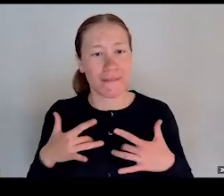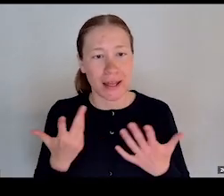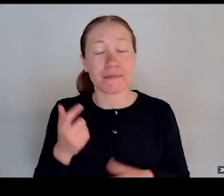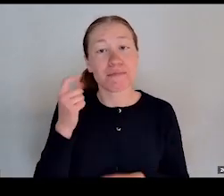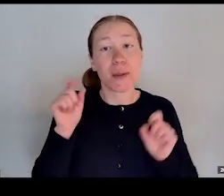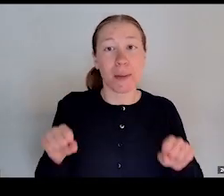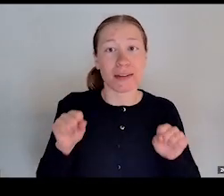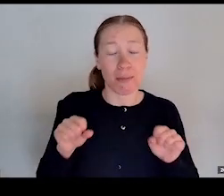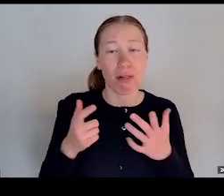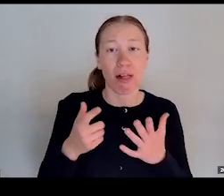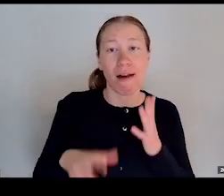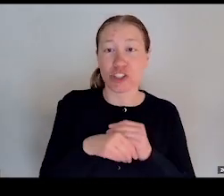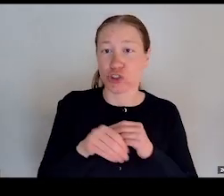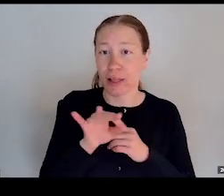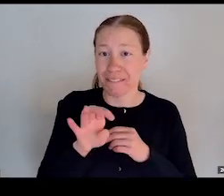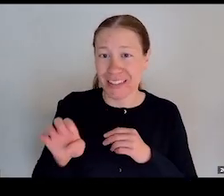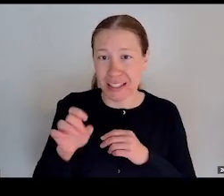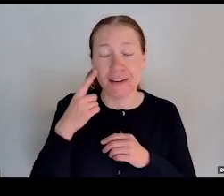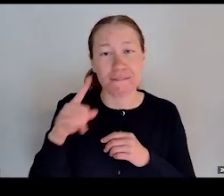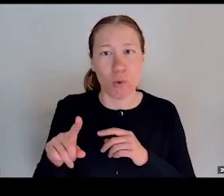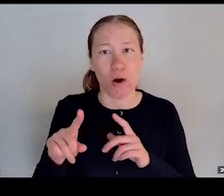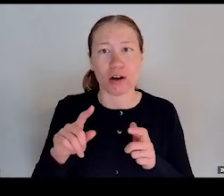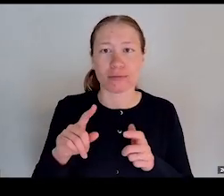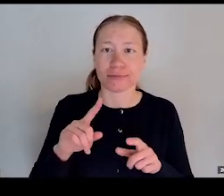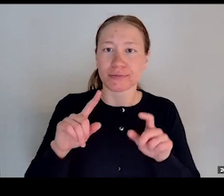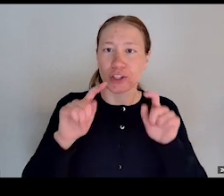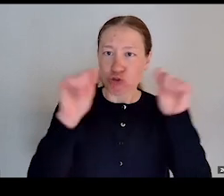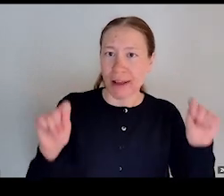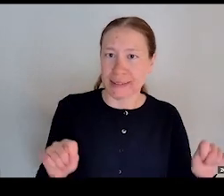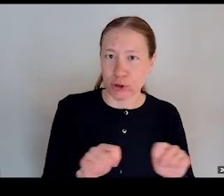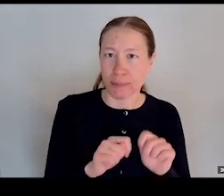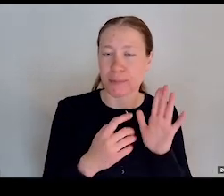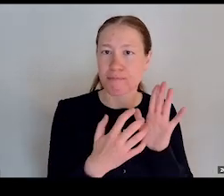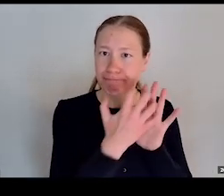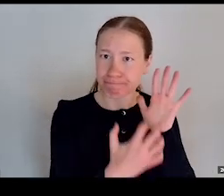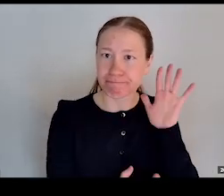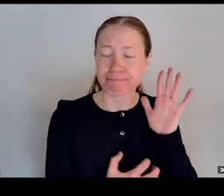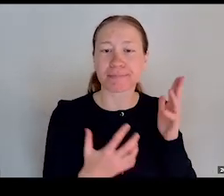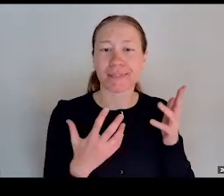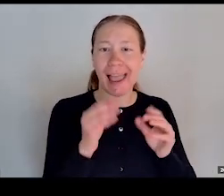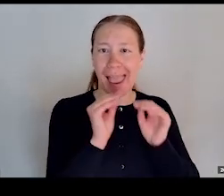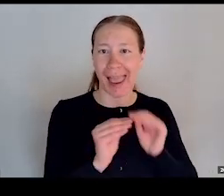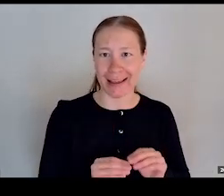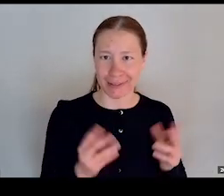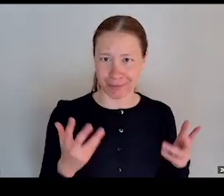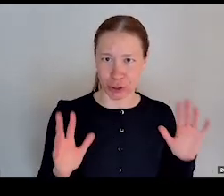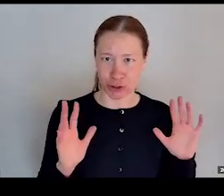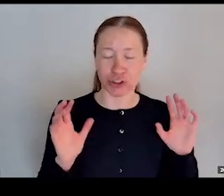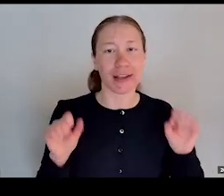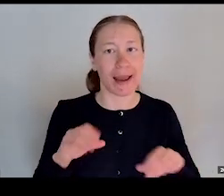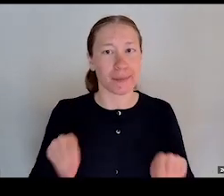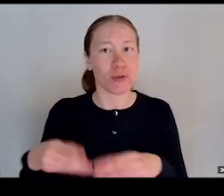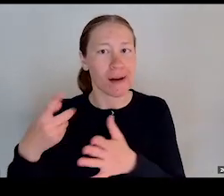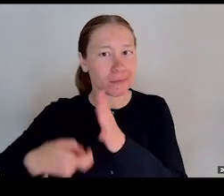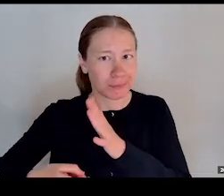to have a transcript of the captioning done, which is edited by reviewing the audio of the event. So you want to provide as much